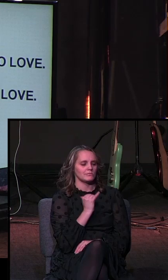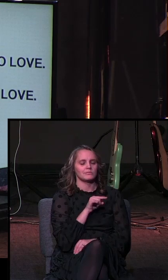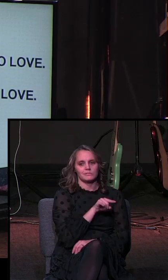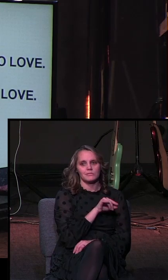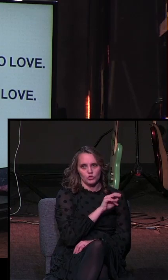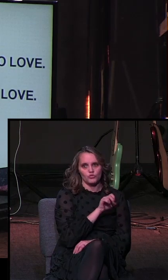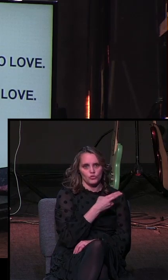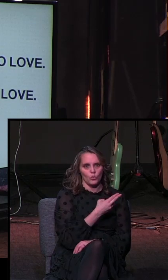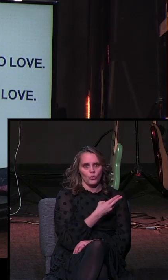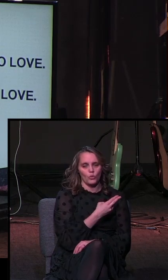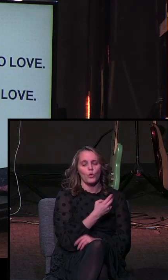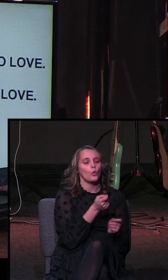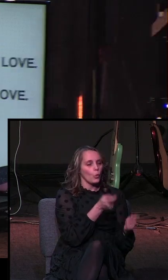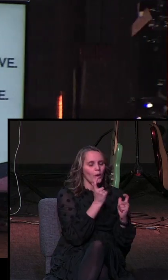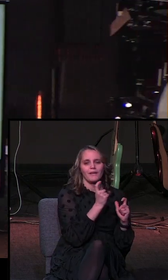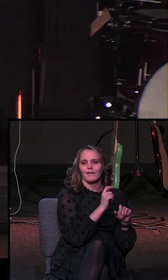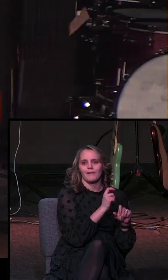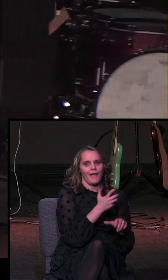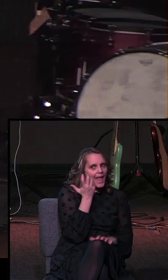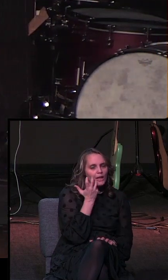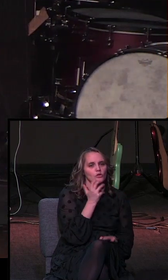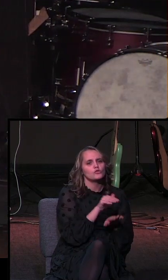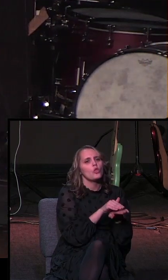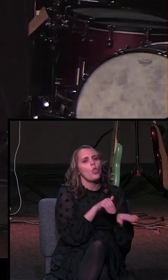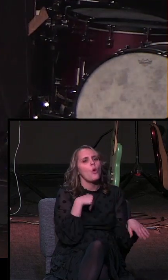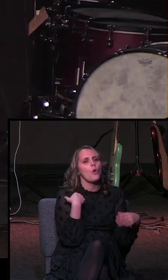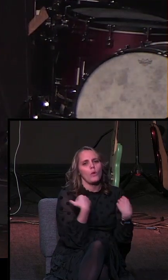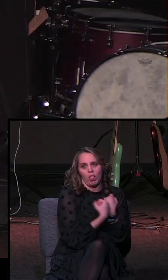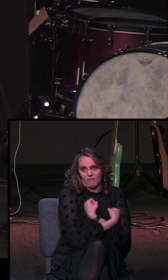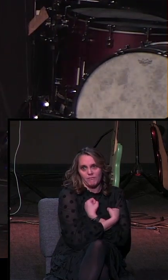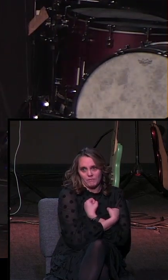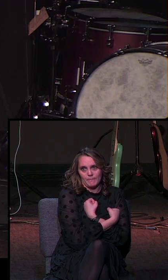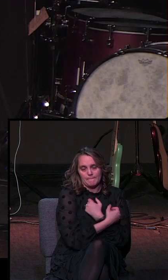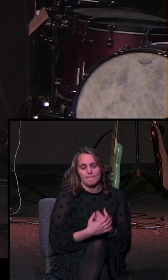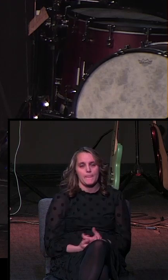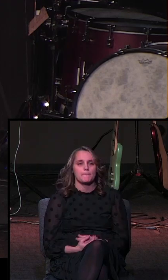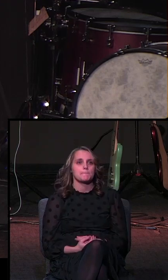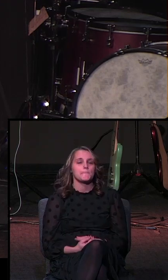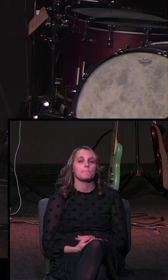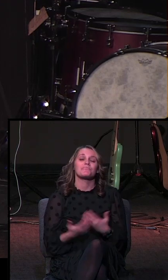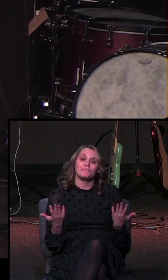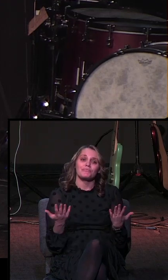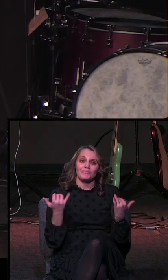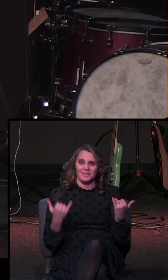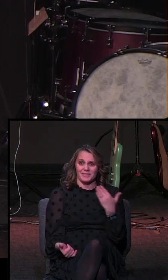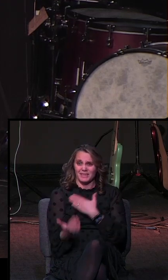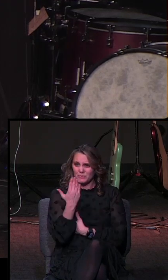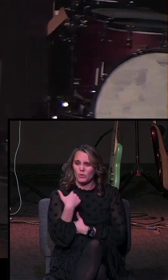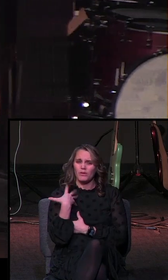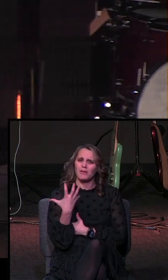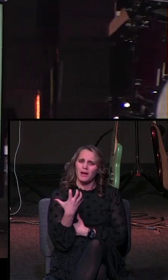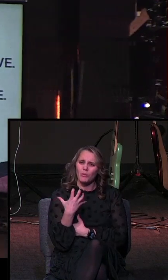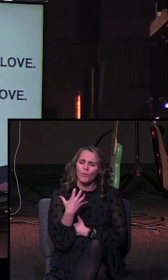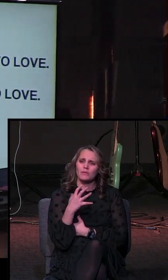I'm slow to love. I'm slow to pick up on love. So this morning, I just want to talk for the next few minutes here a little